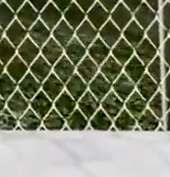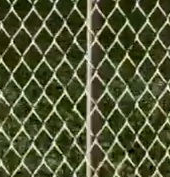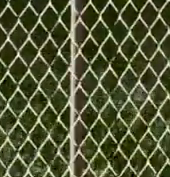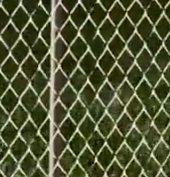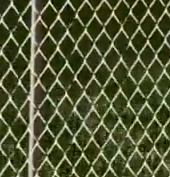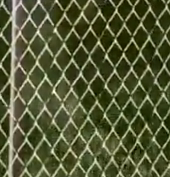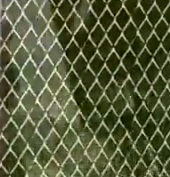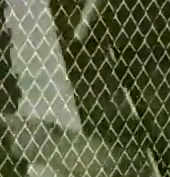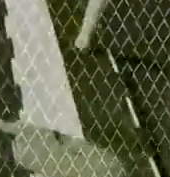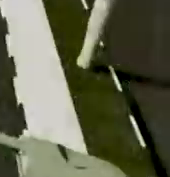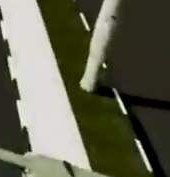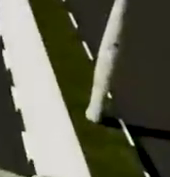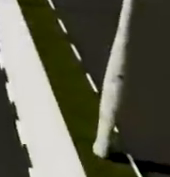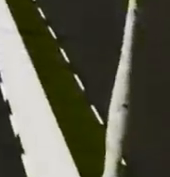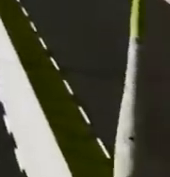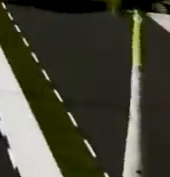and Gardens.